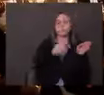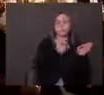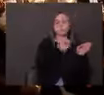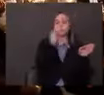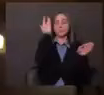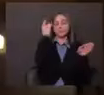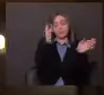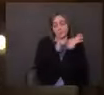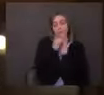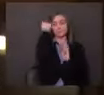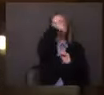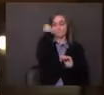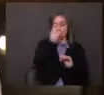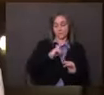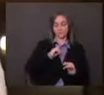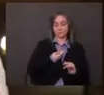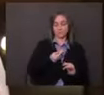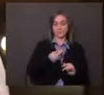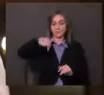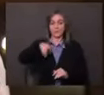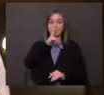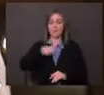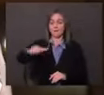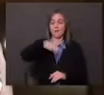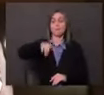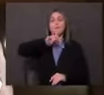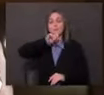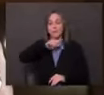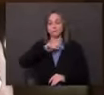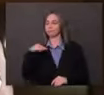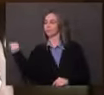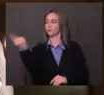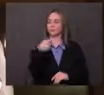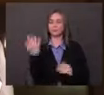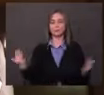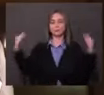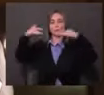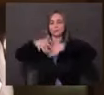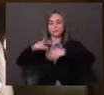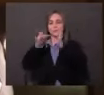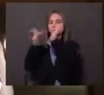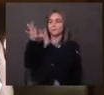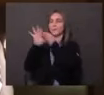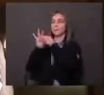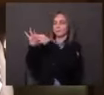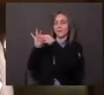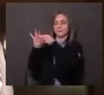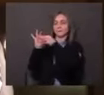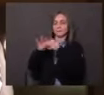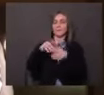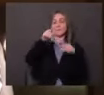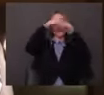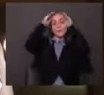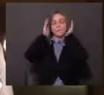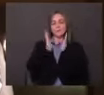pode tornar-se lugar para um encontro extraordinário com Jesus. Maria abre aqui as suas mãos e o coração